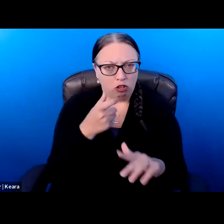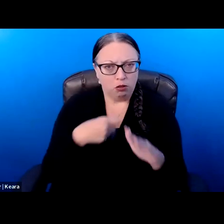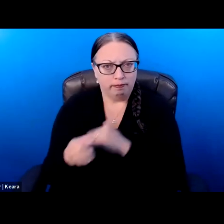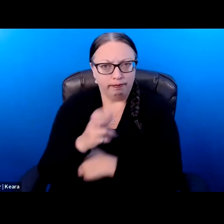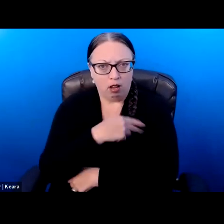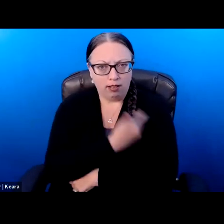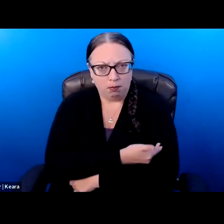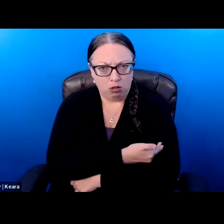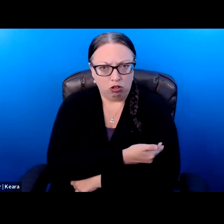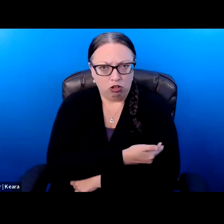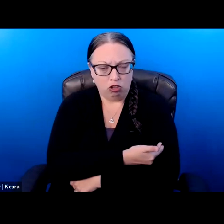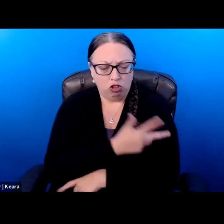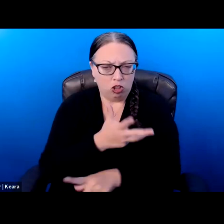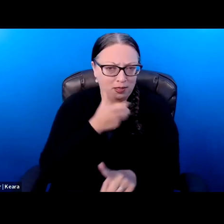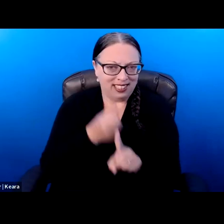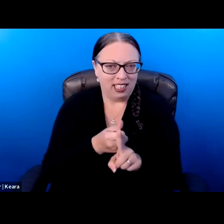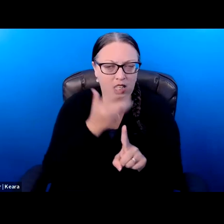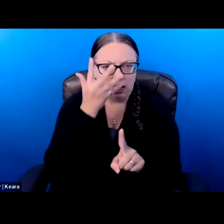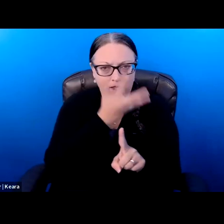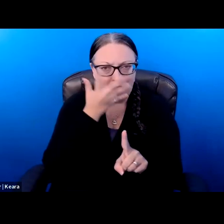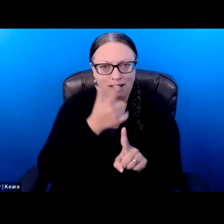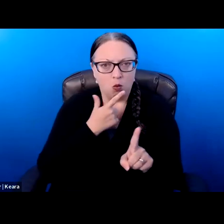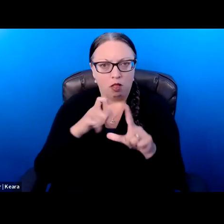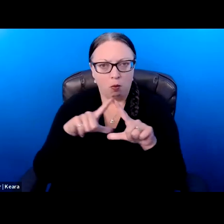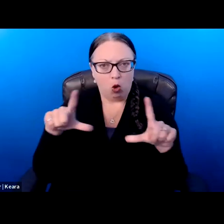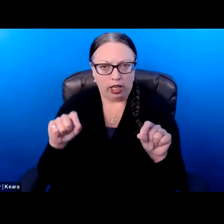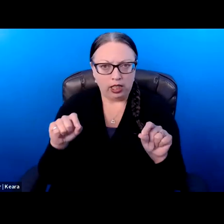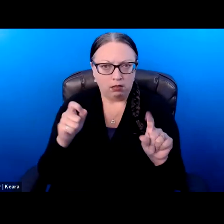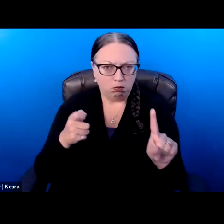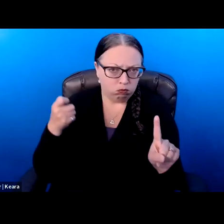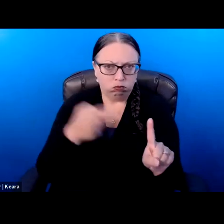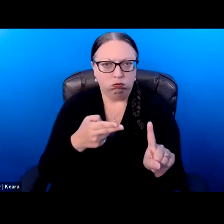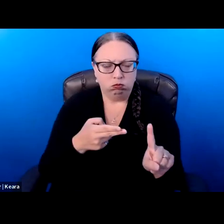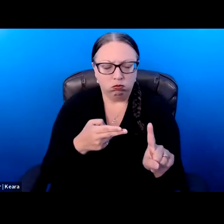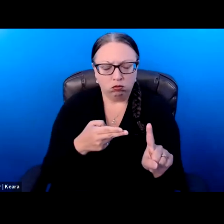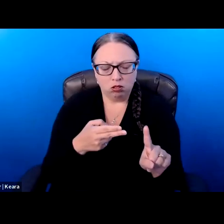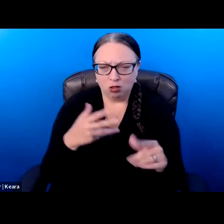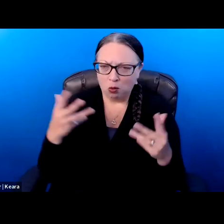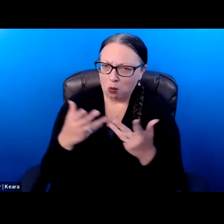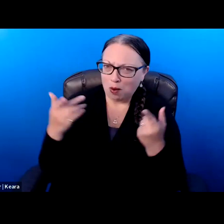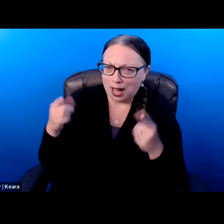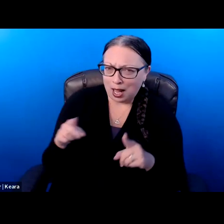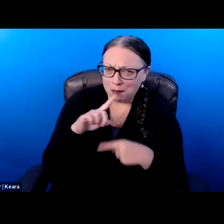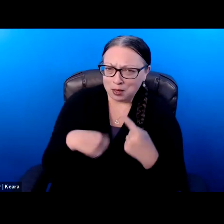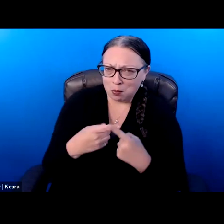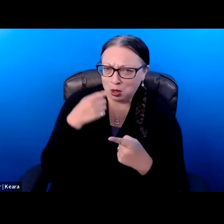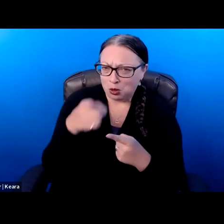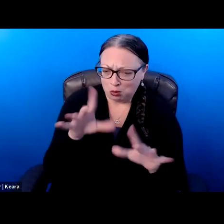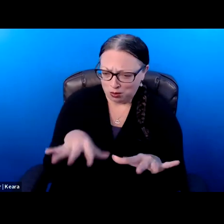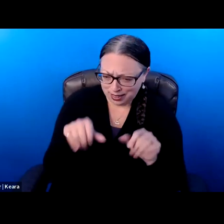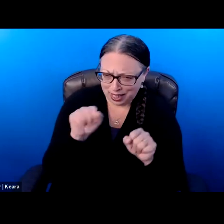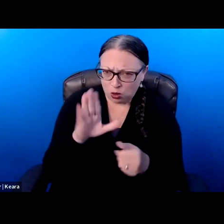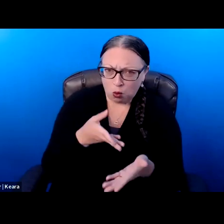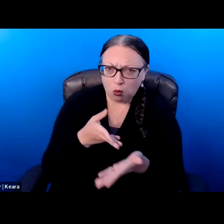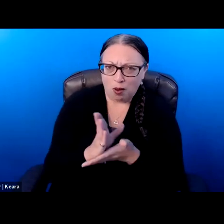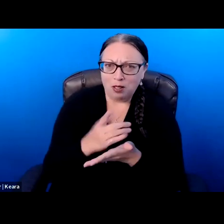in the face with a brick. And I think about like what happens when you exercise your right to say no as a dark-skinned